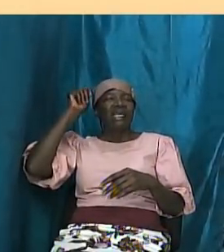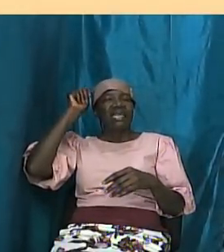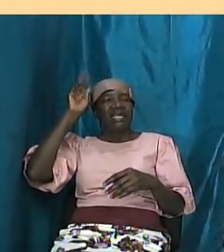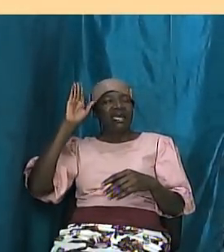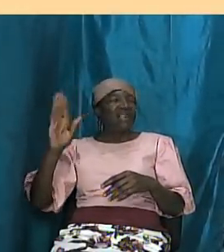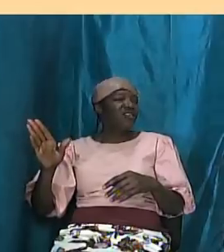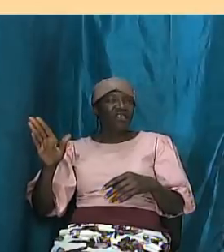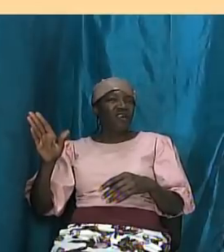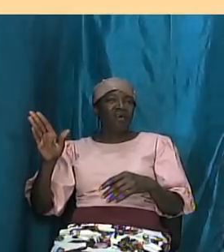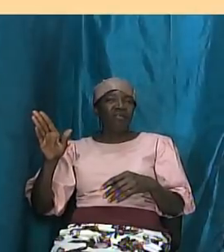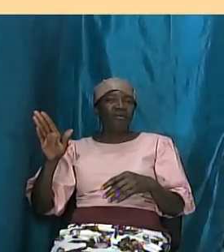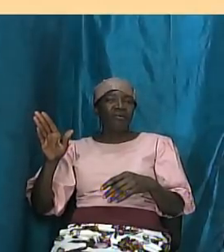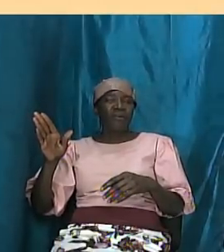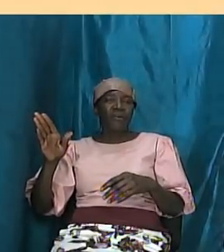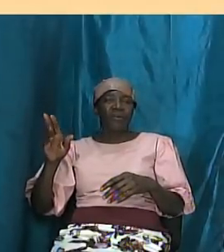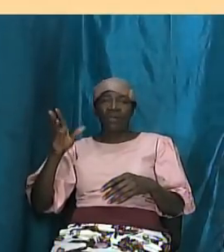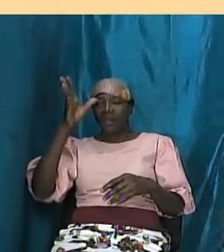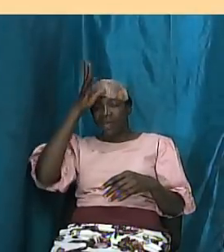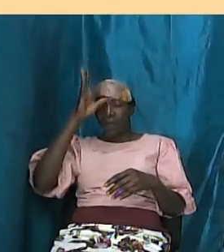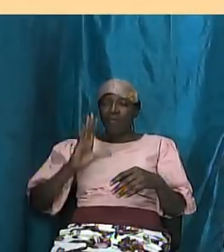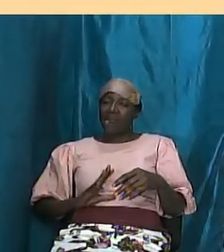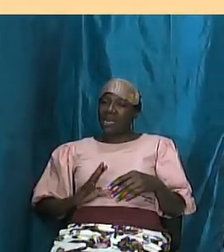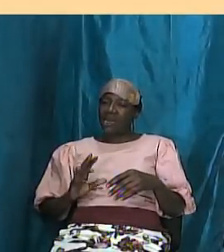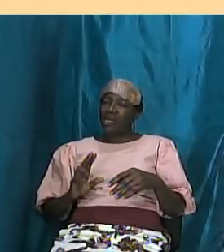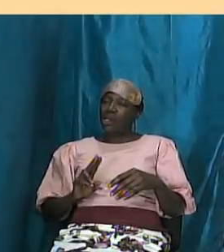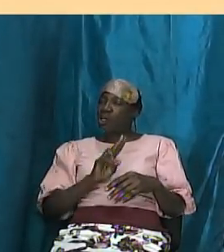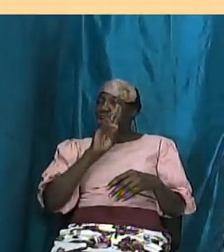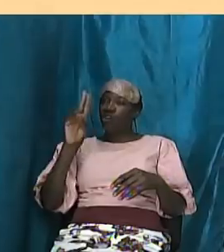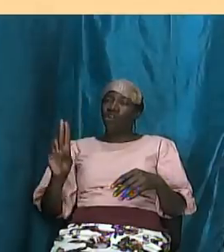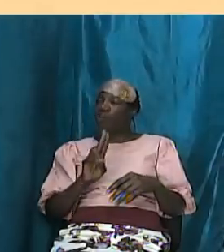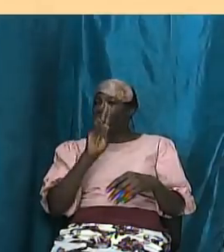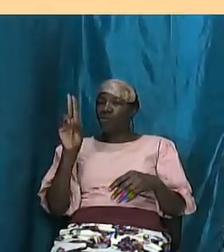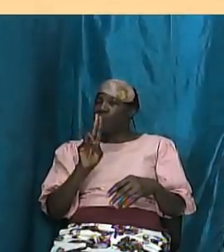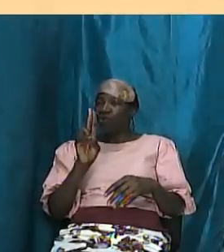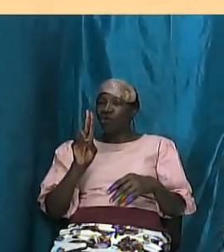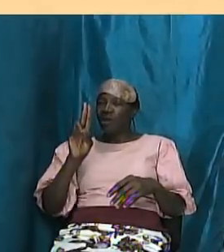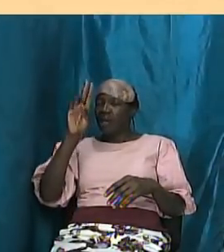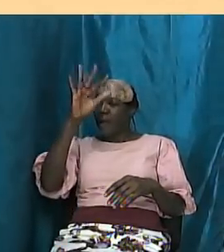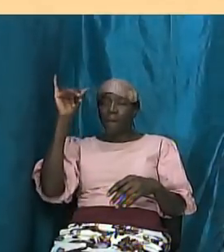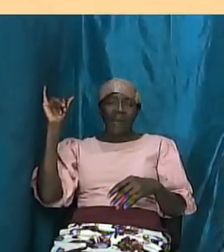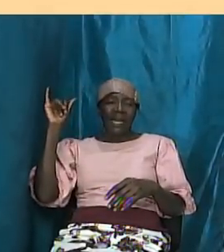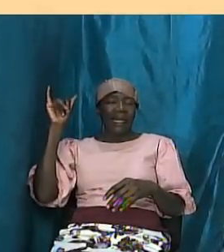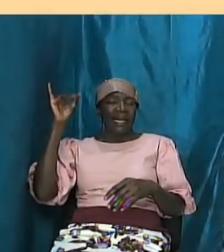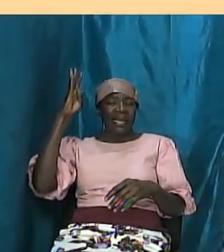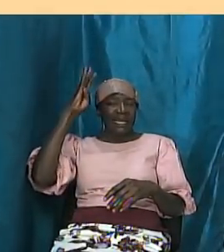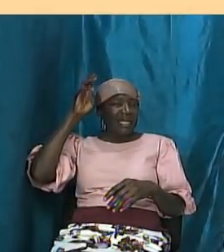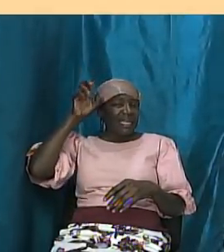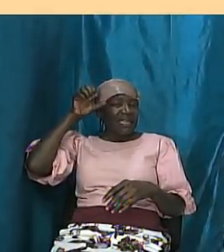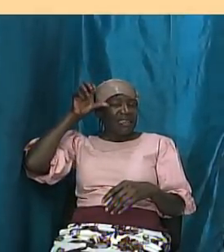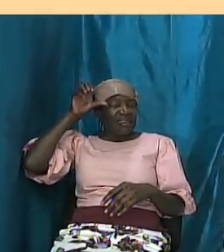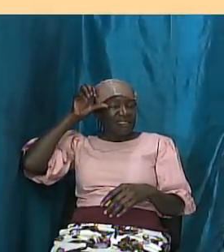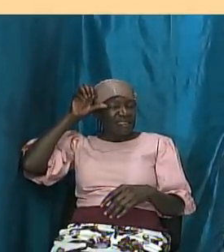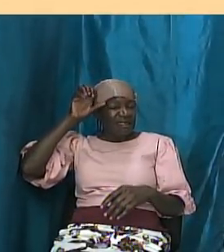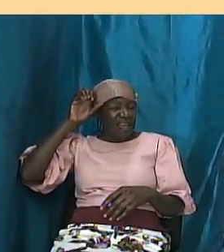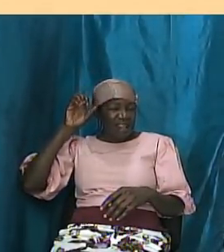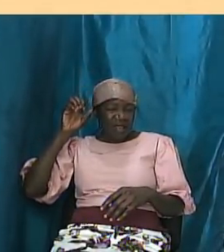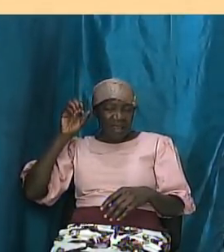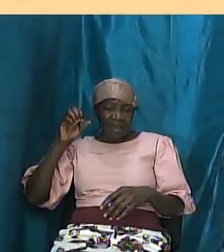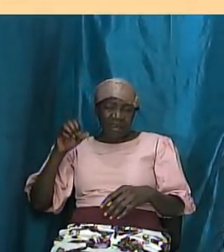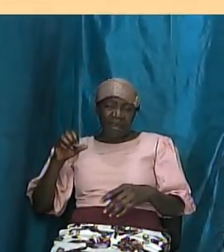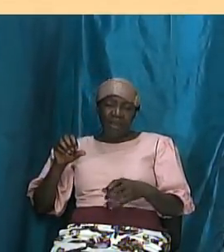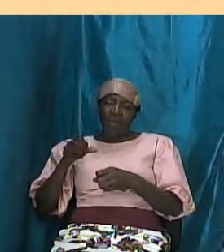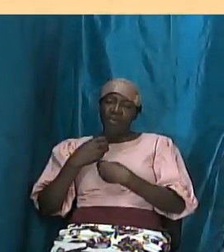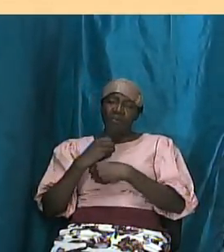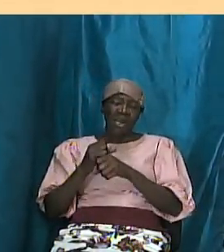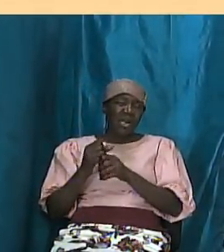no men that are being used by instruments of Satan to get to them can actually cause them to turn over. We